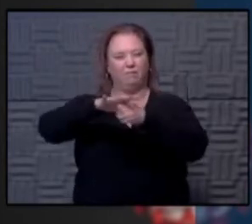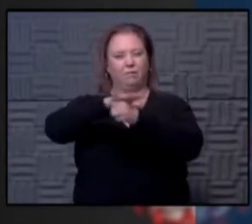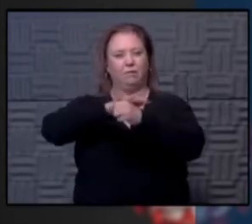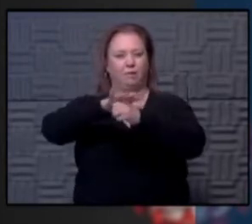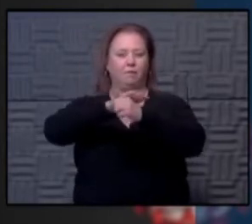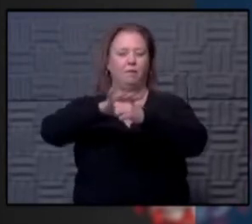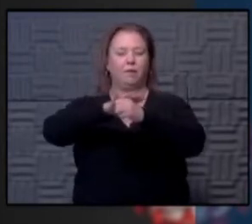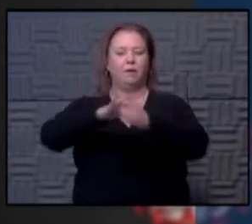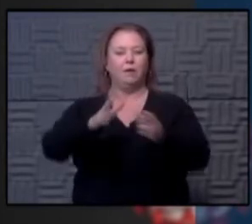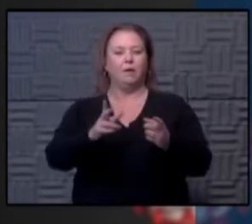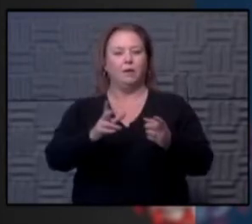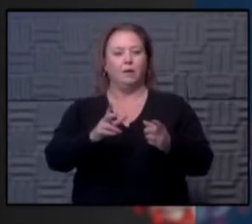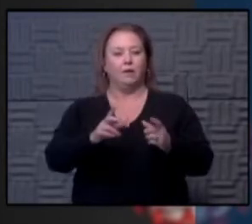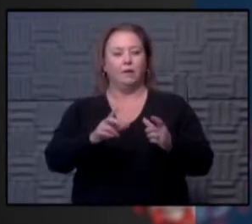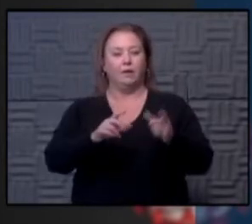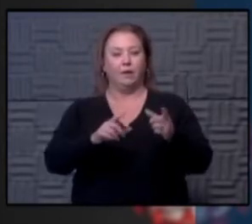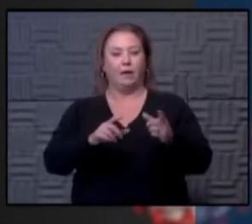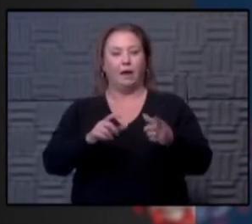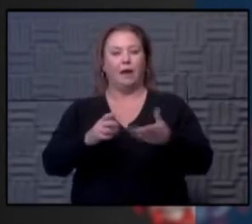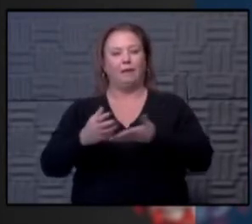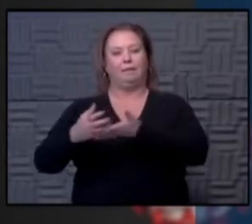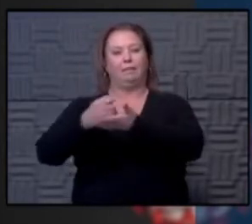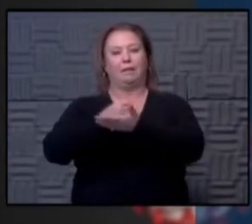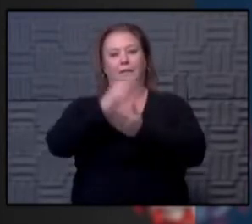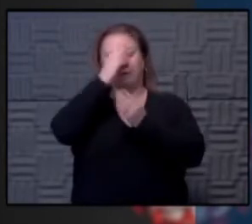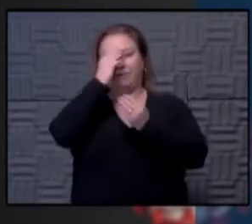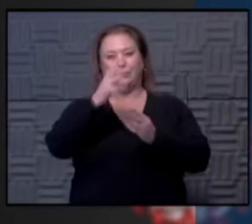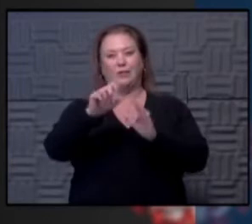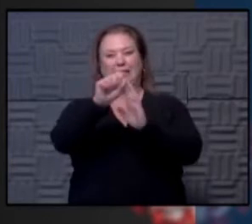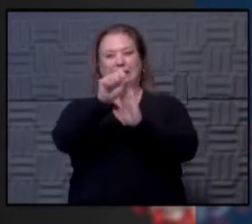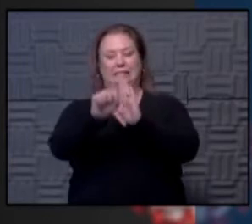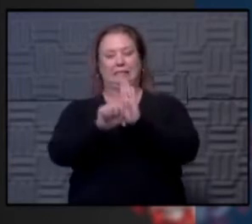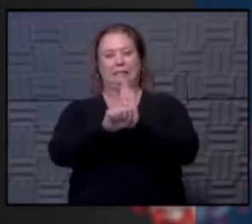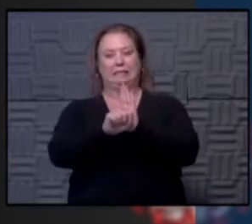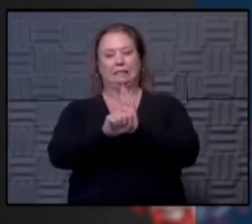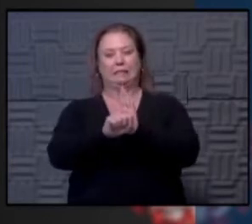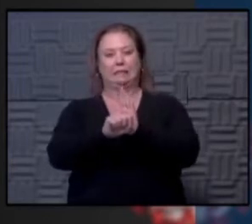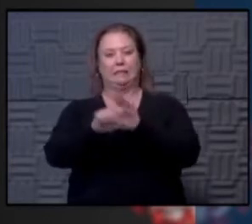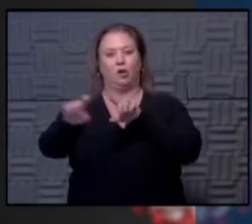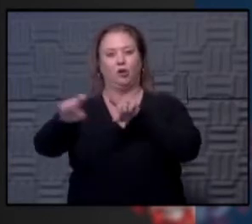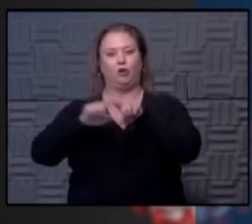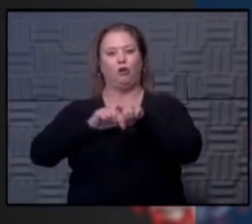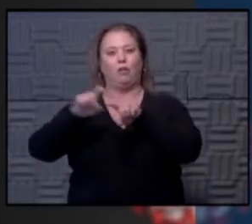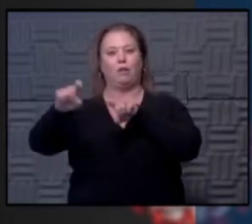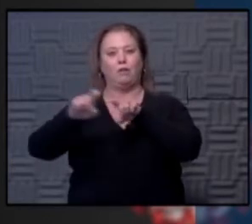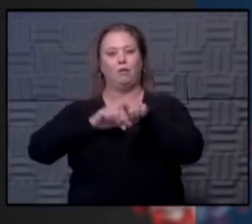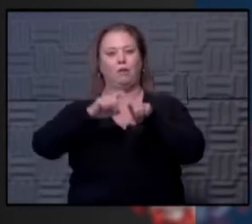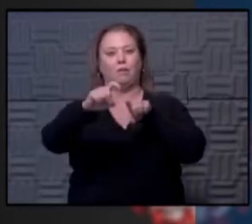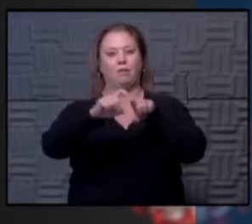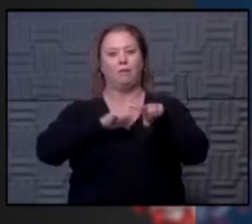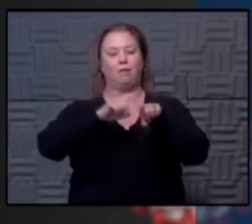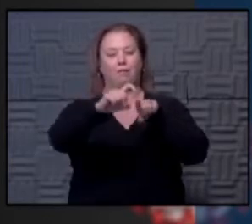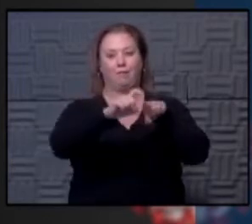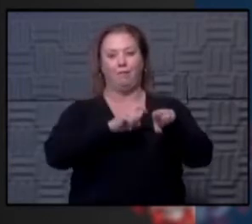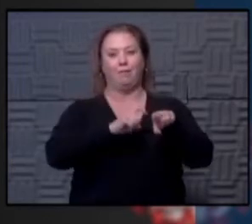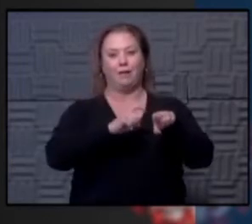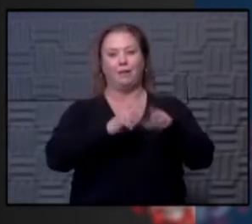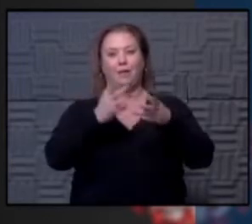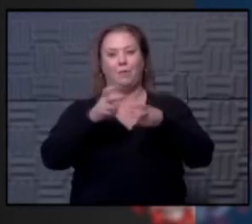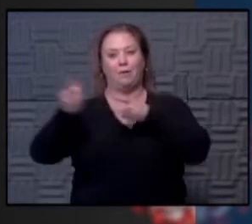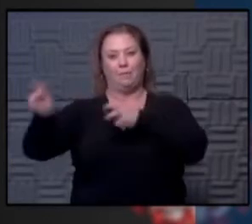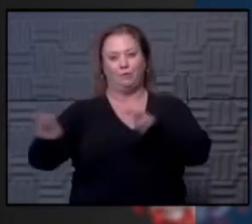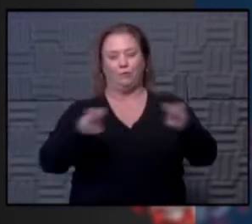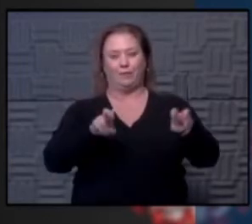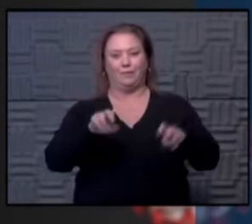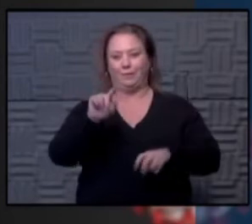and I gather this group very specifically because these are the states that are frequently calling us for transfers. And Tim's looking at me because he's on transfer